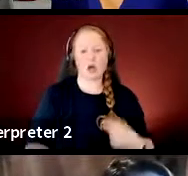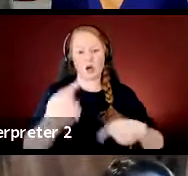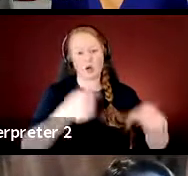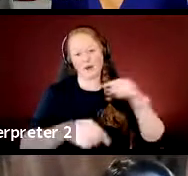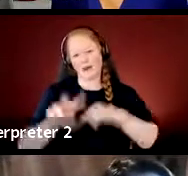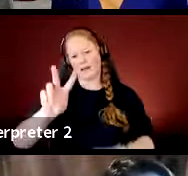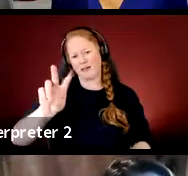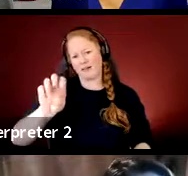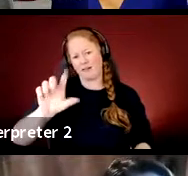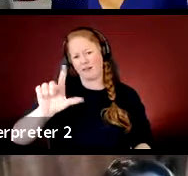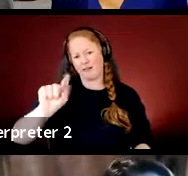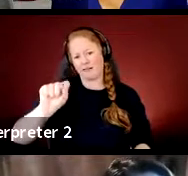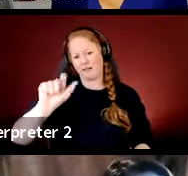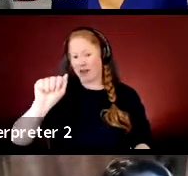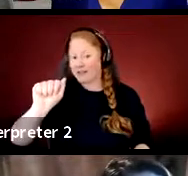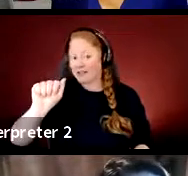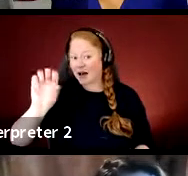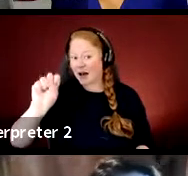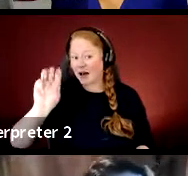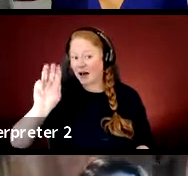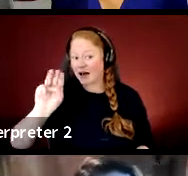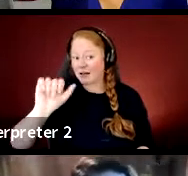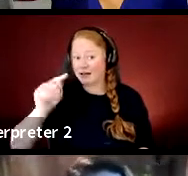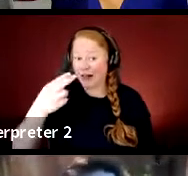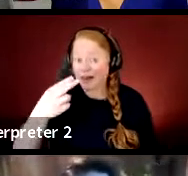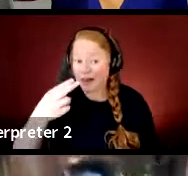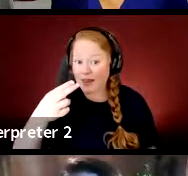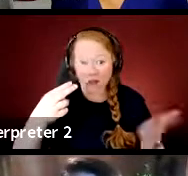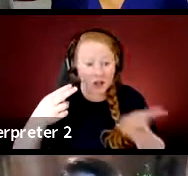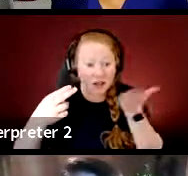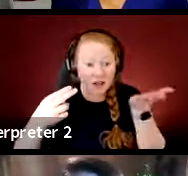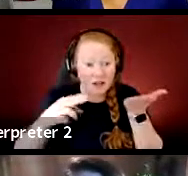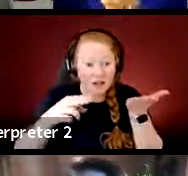Velta Smith. Velta Smith, are you with us?